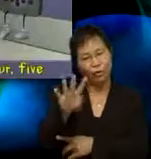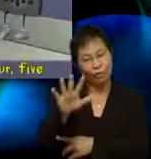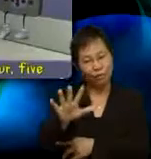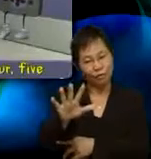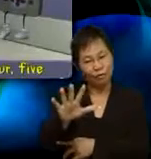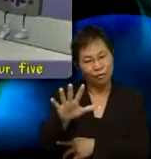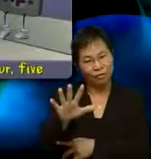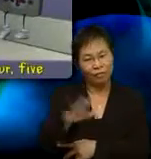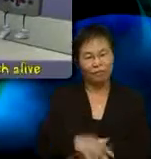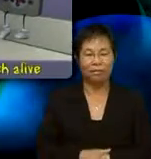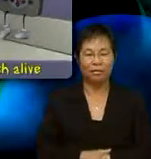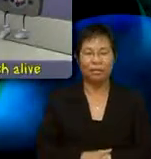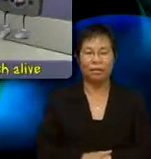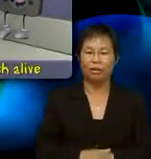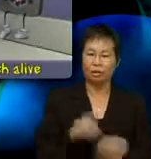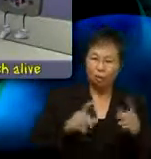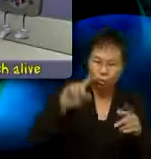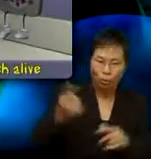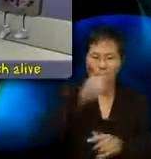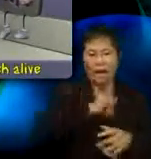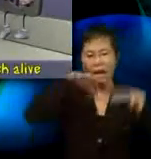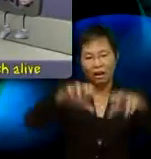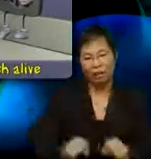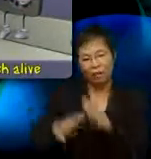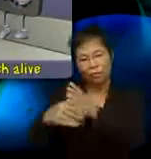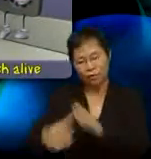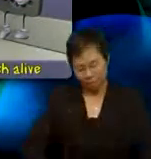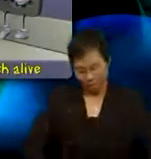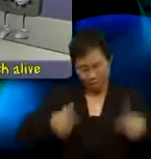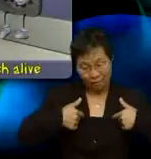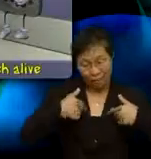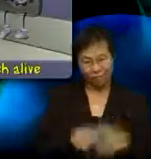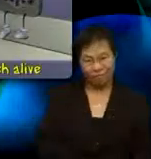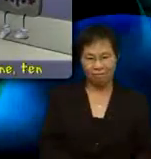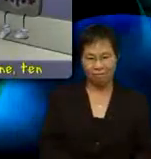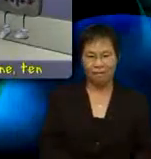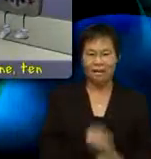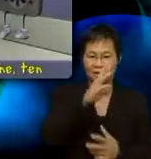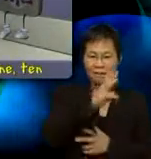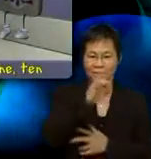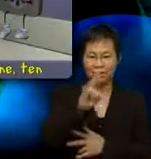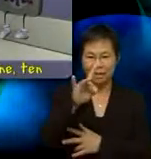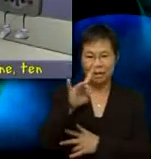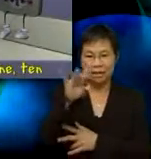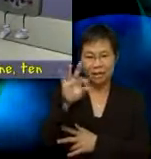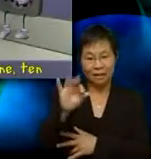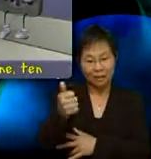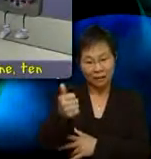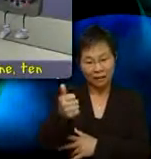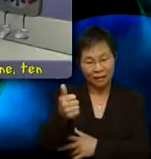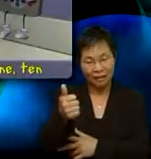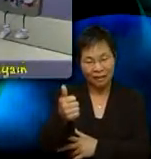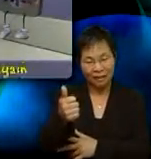4, 5. Once I caught a fish alive. 6, 7, 8, 9,